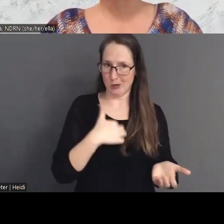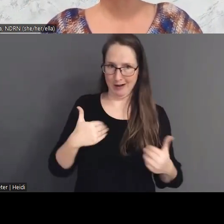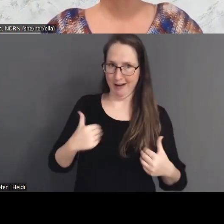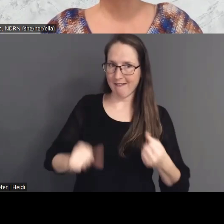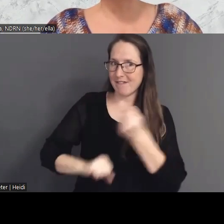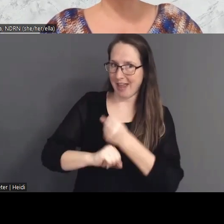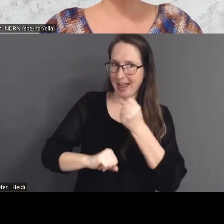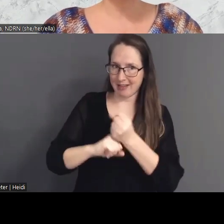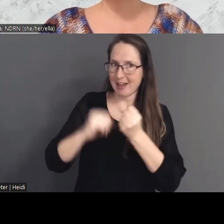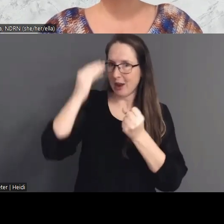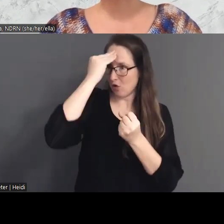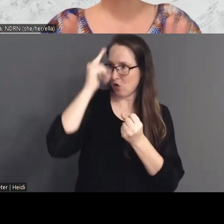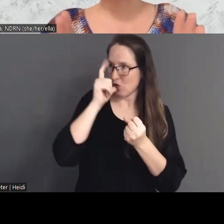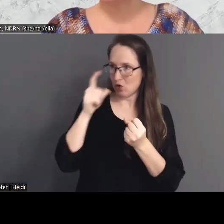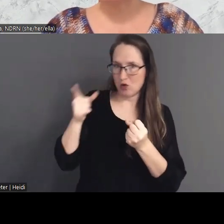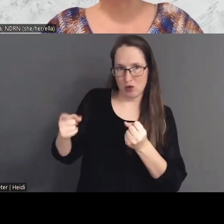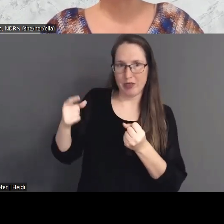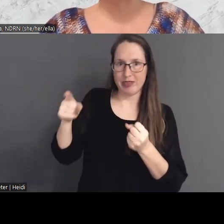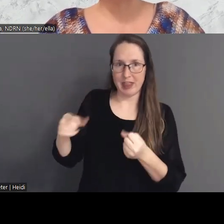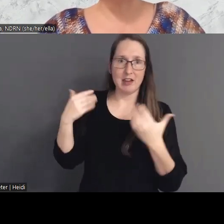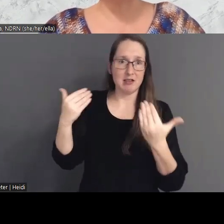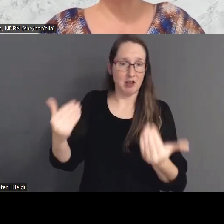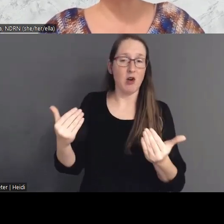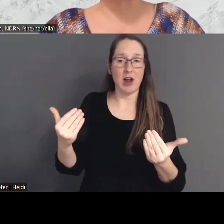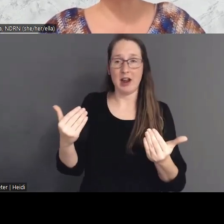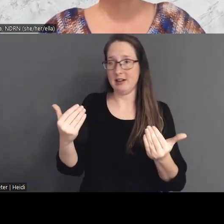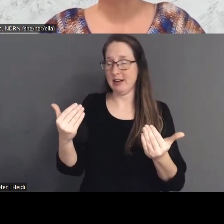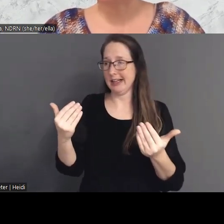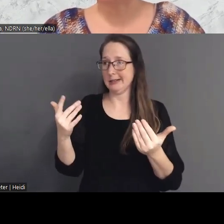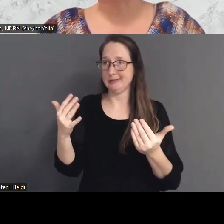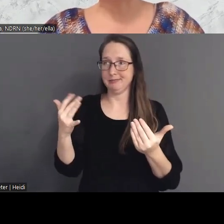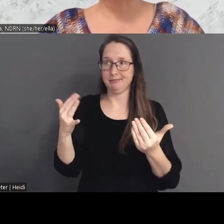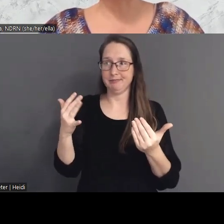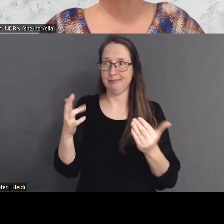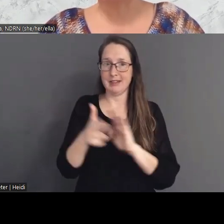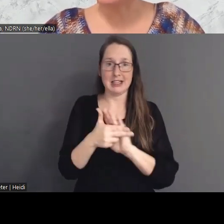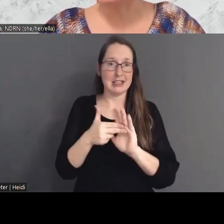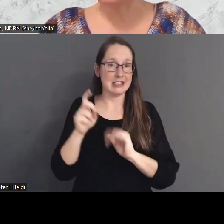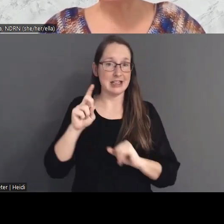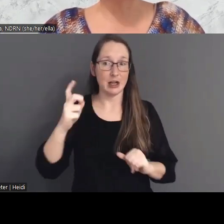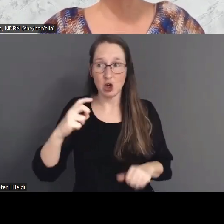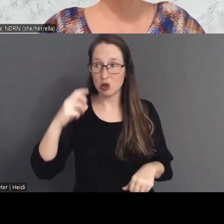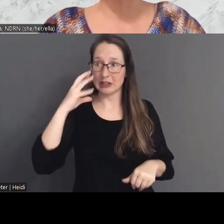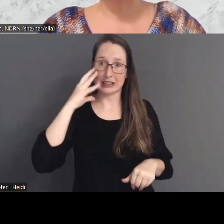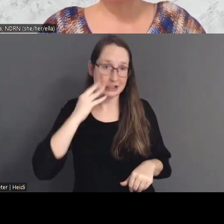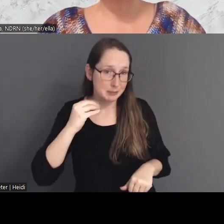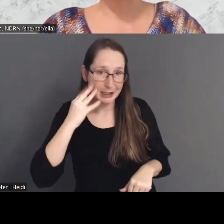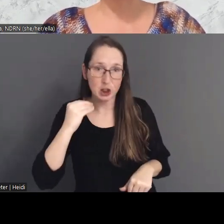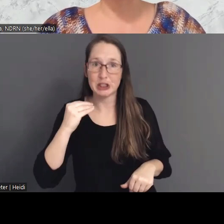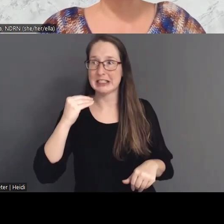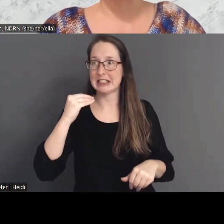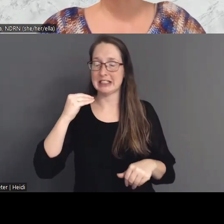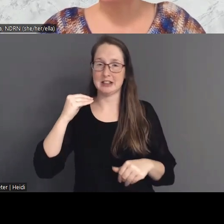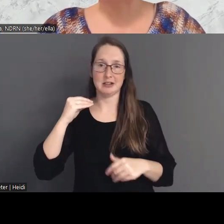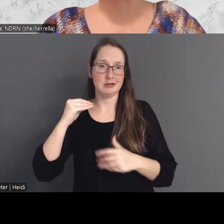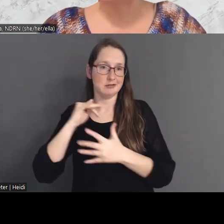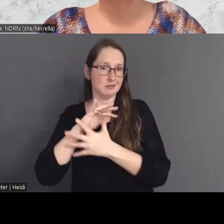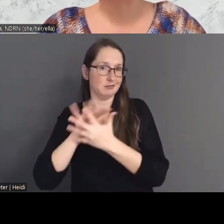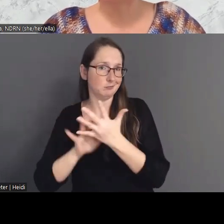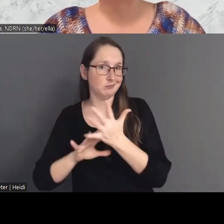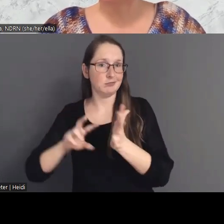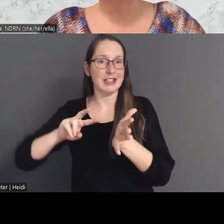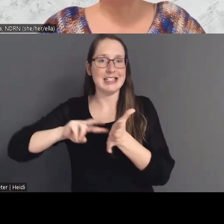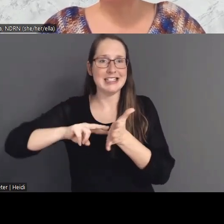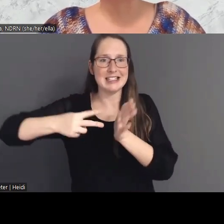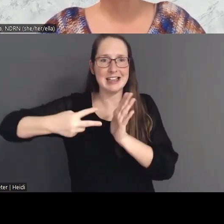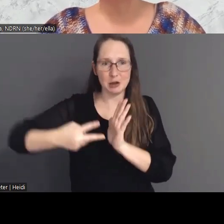allies who cross the gamut of diagnosis and experience and